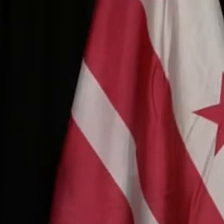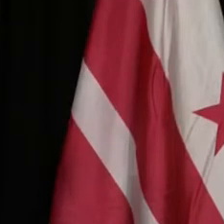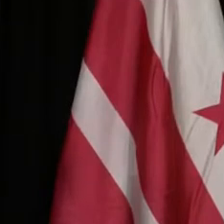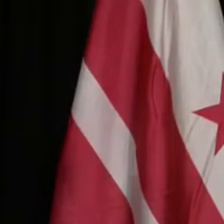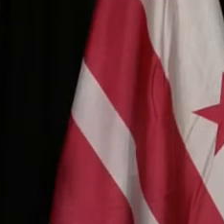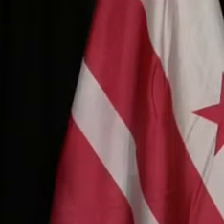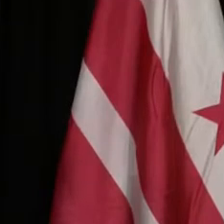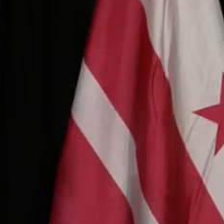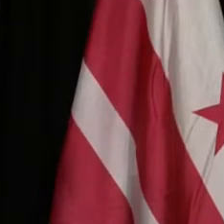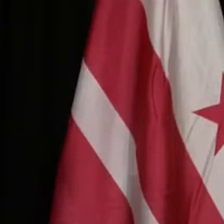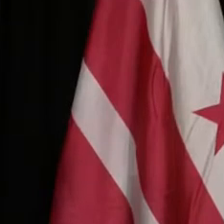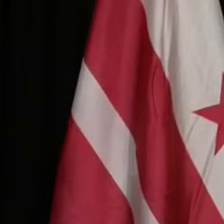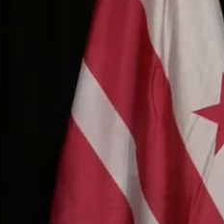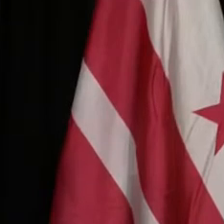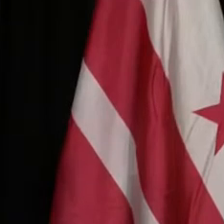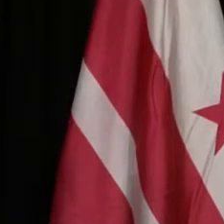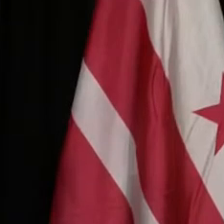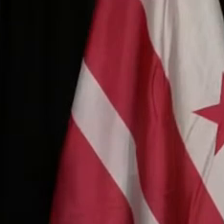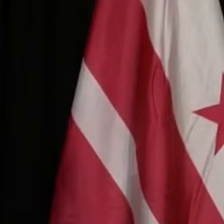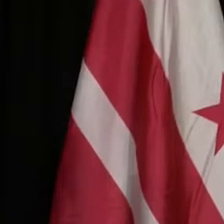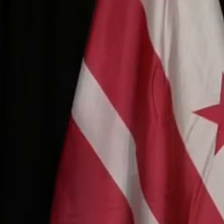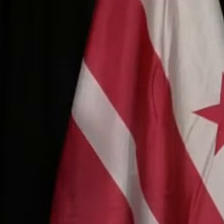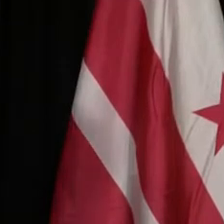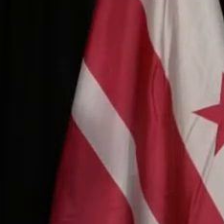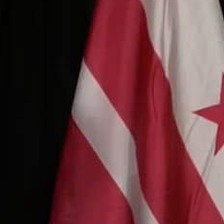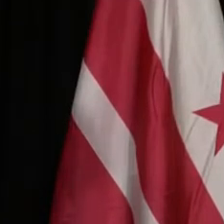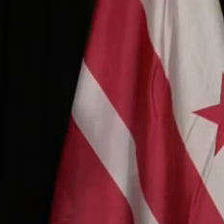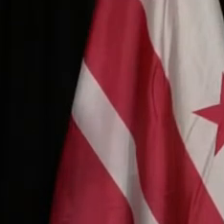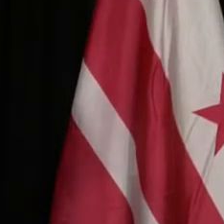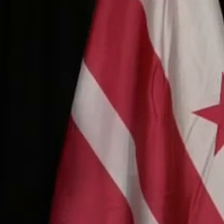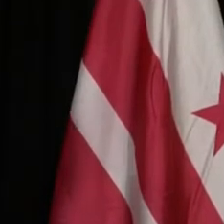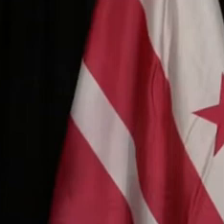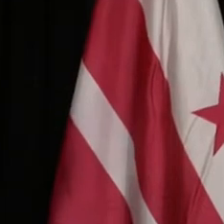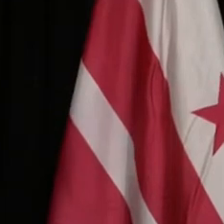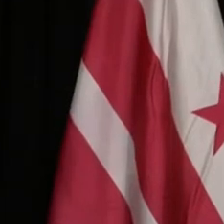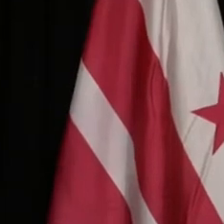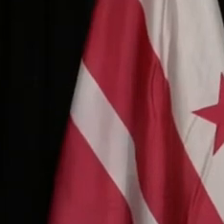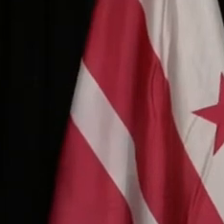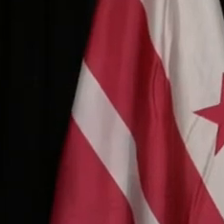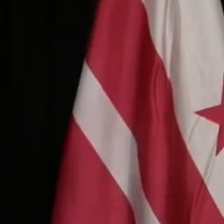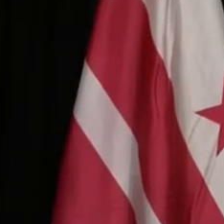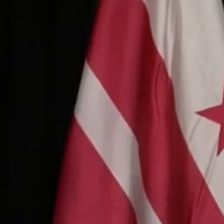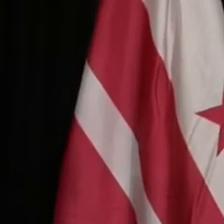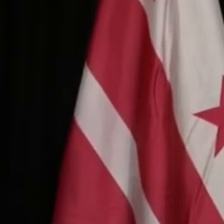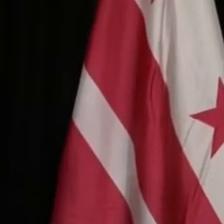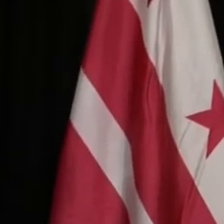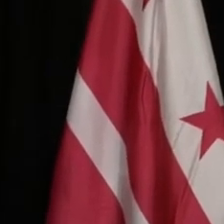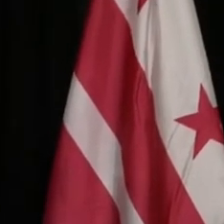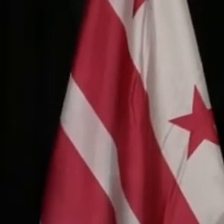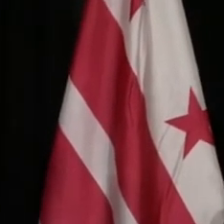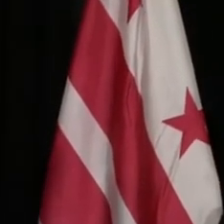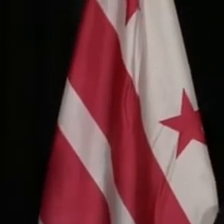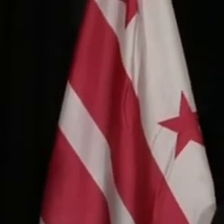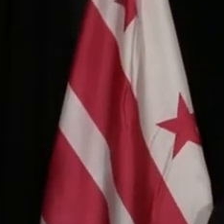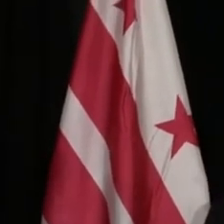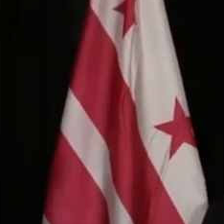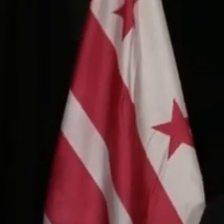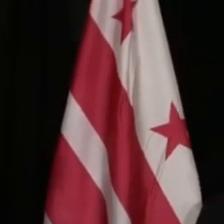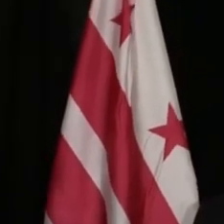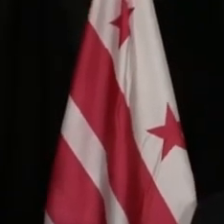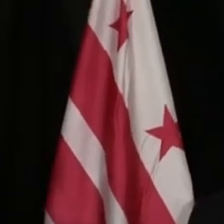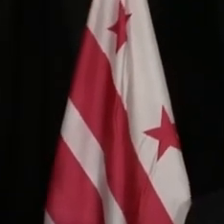for Our Lives. I'm going to ask Chief Newsham to address MPD's preparations, followed by